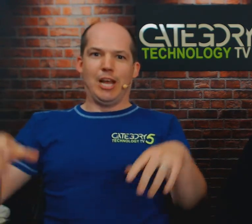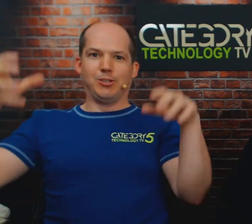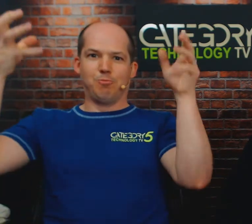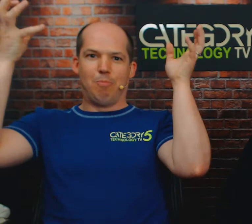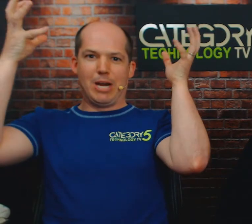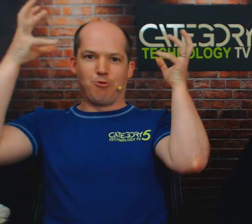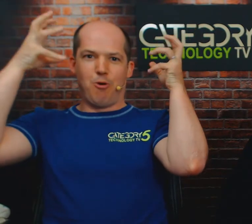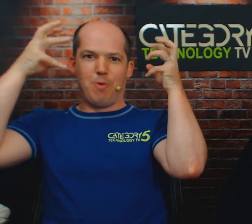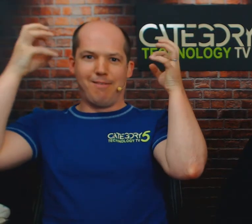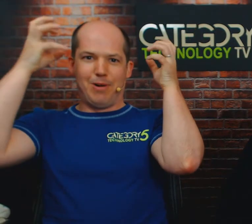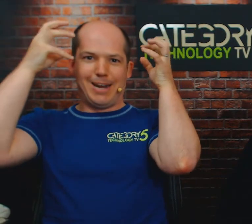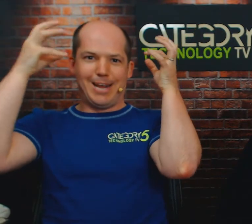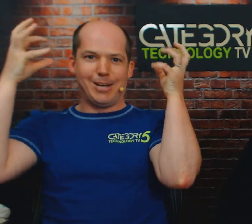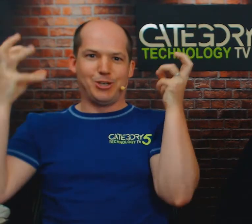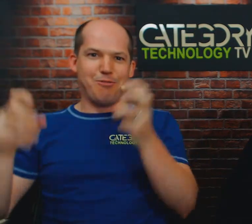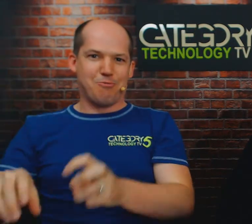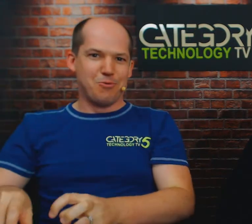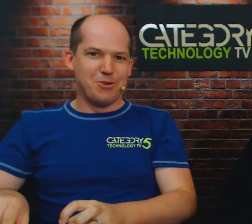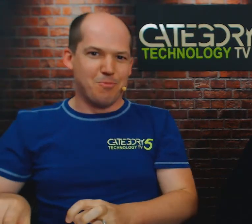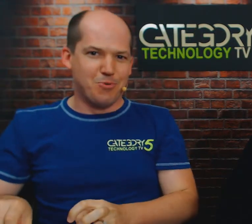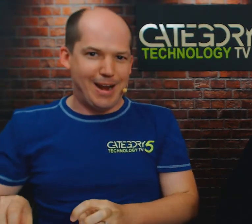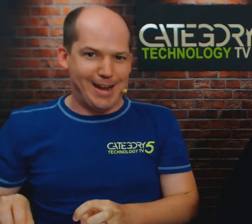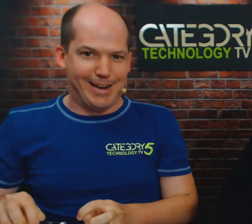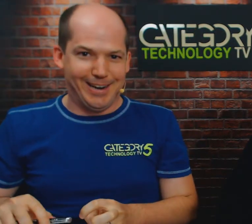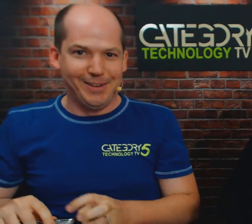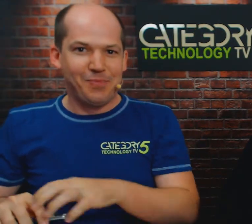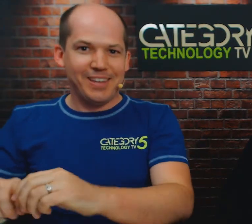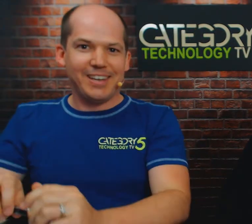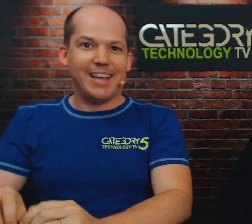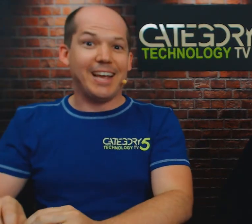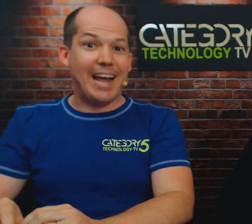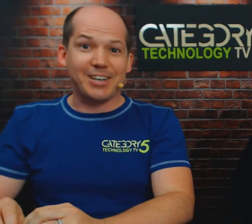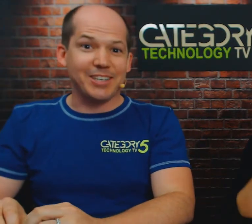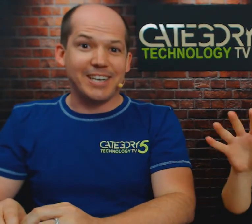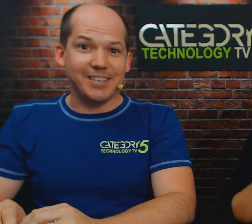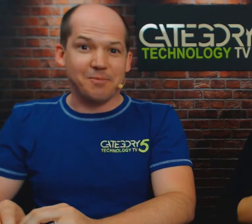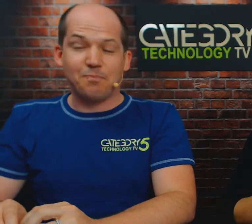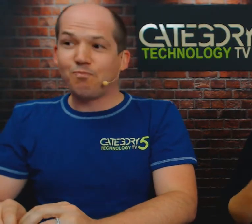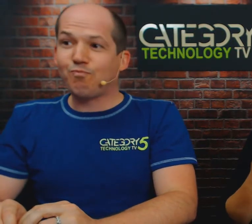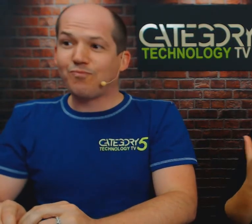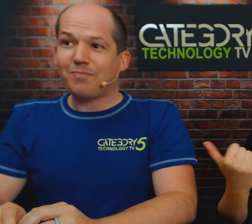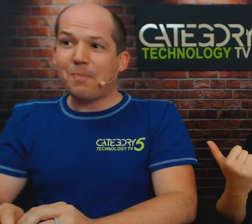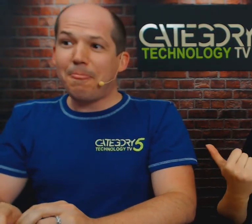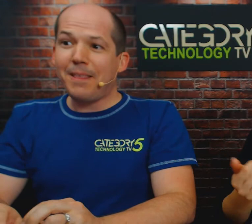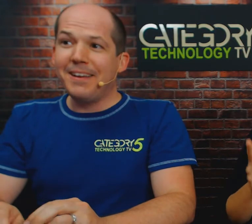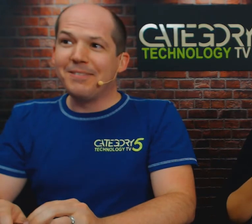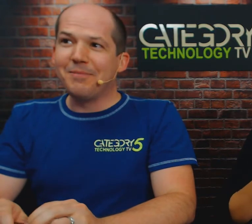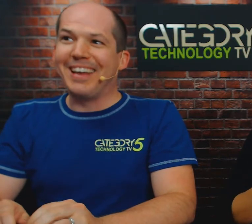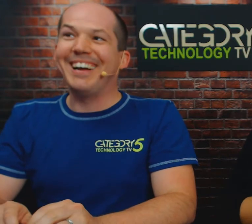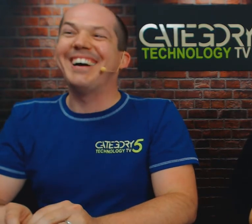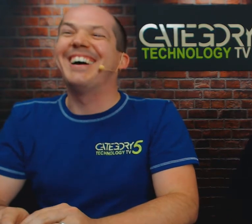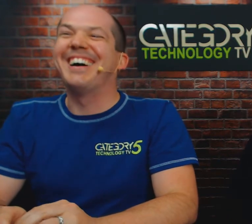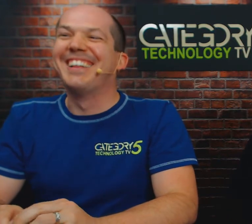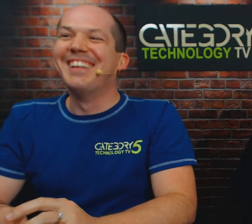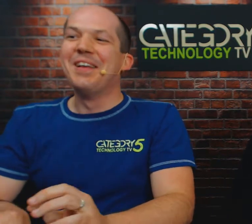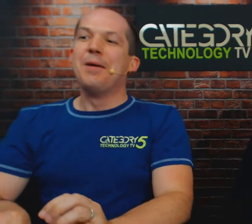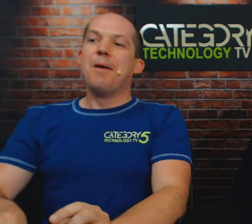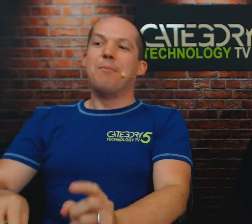It sends microwave radiation through your brain. Freaky. It actually doesn't. it's freaky. You said it wasn't freaky, it's freaky.